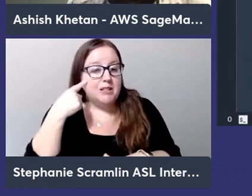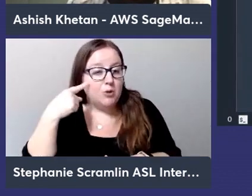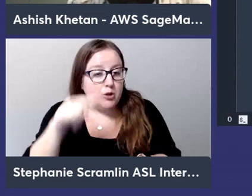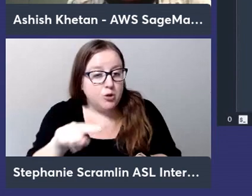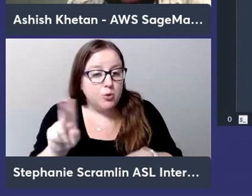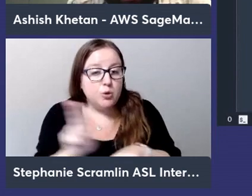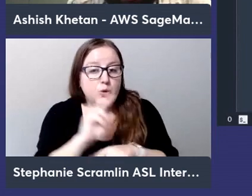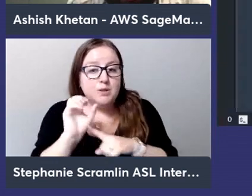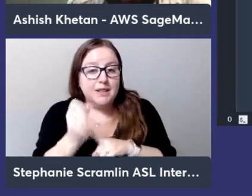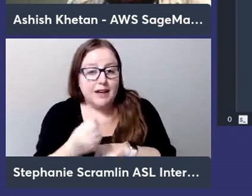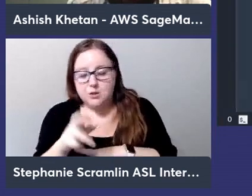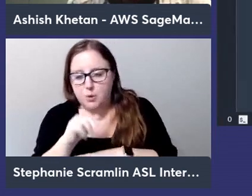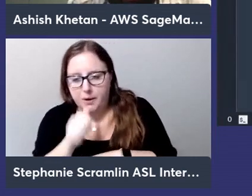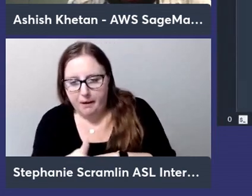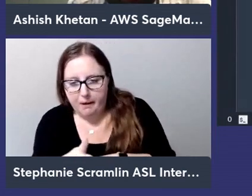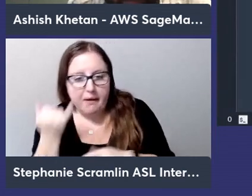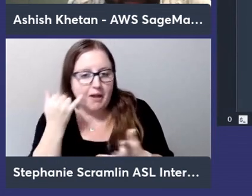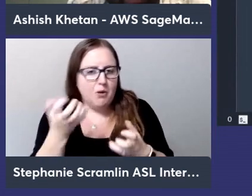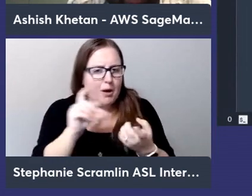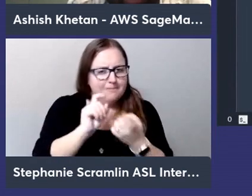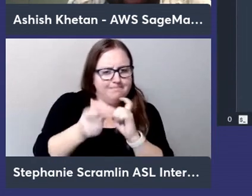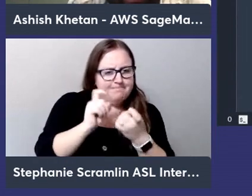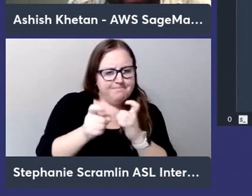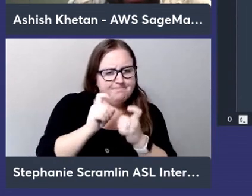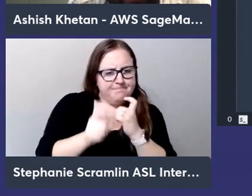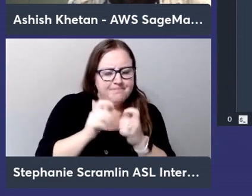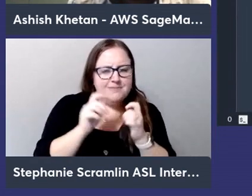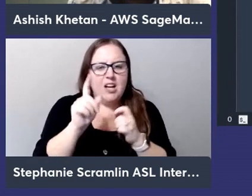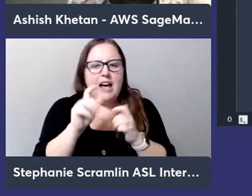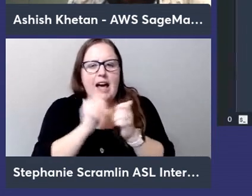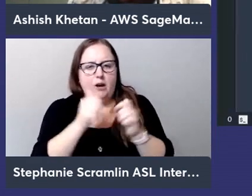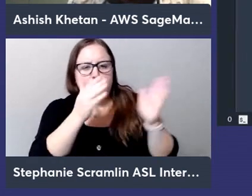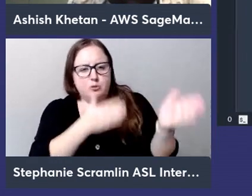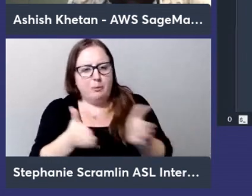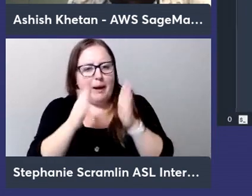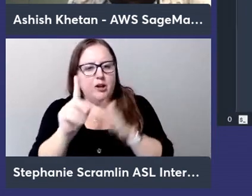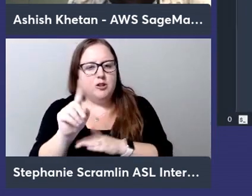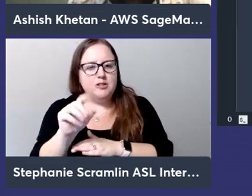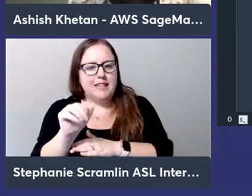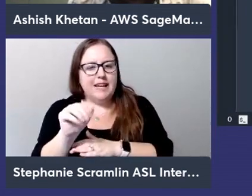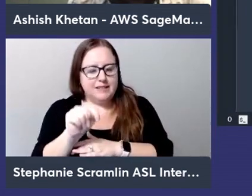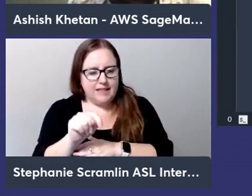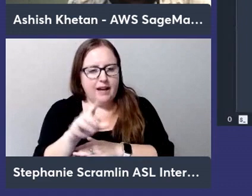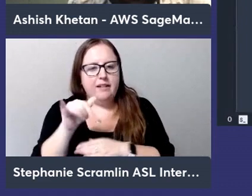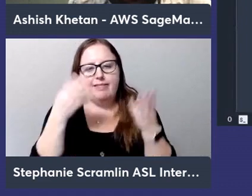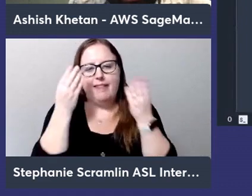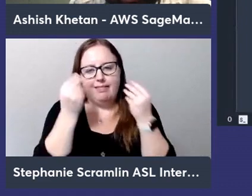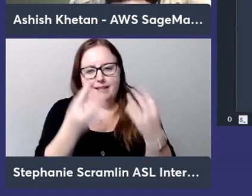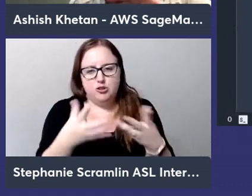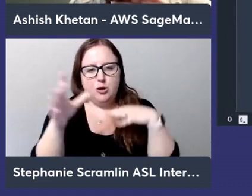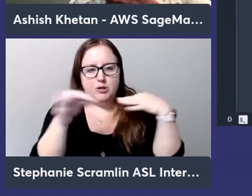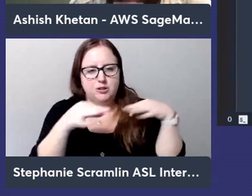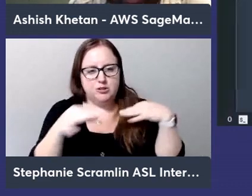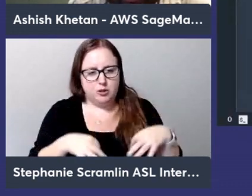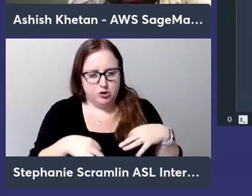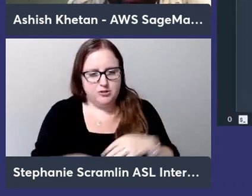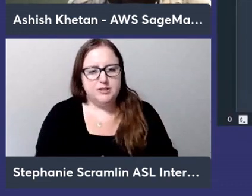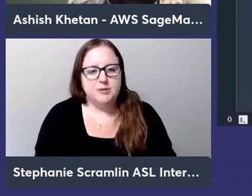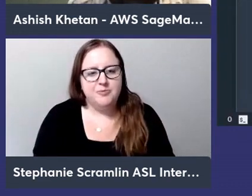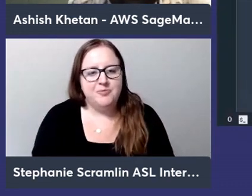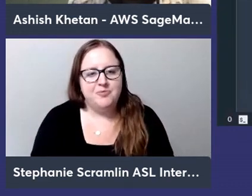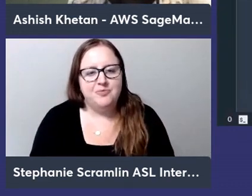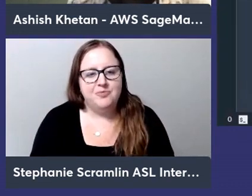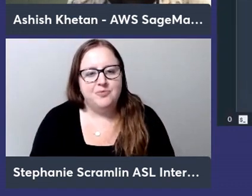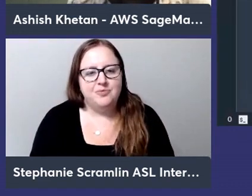And if you want to fine tune, then how do you need to prepare your data set? It gives you all these descriptions.